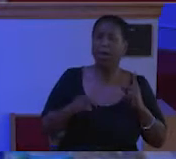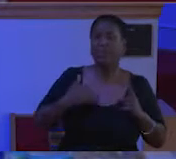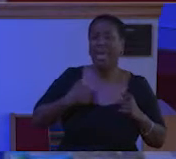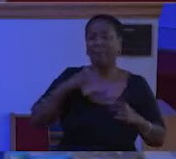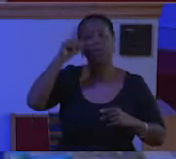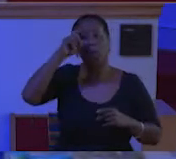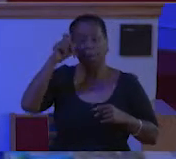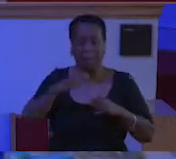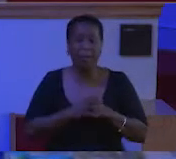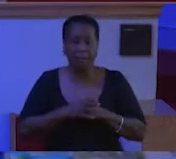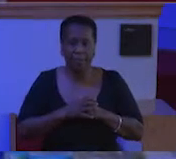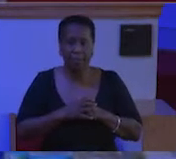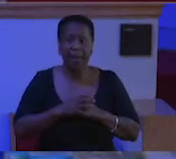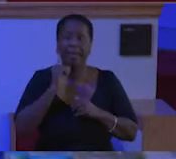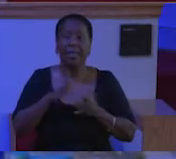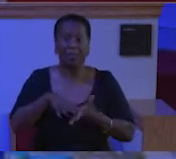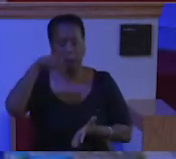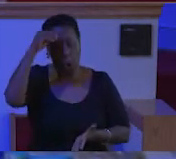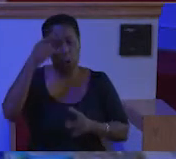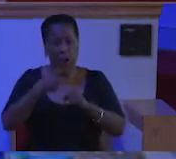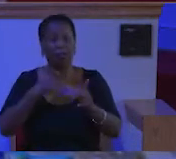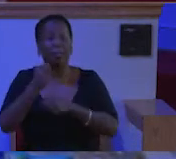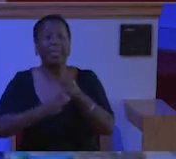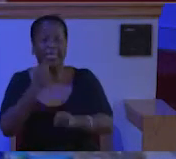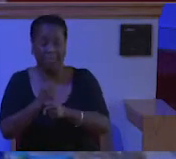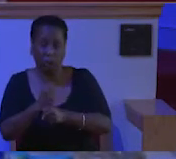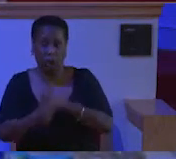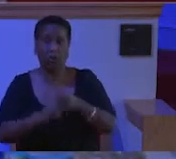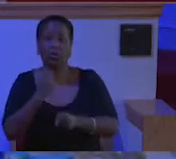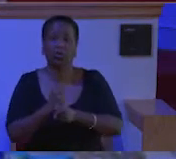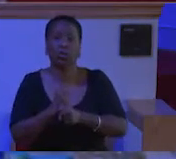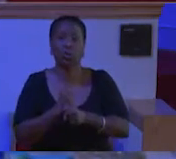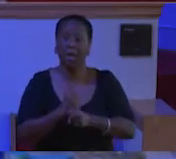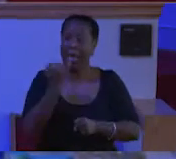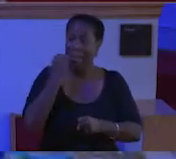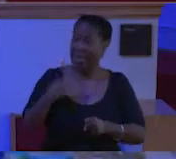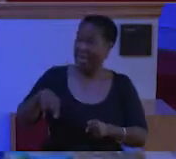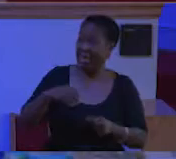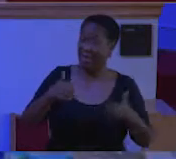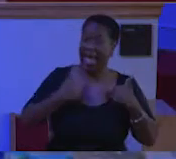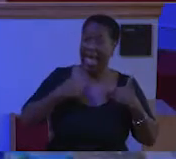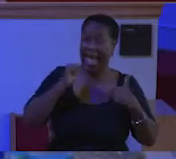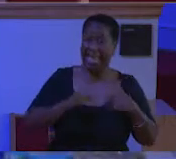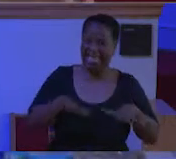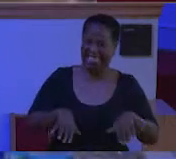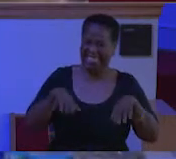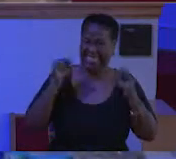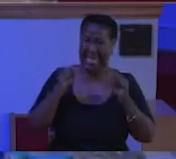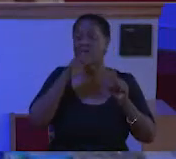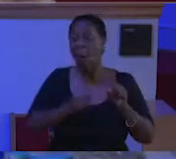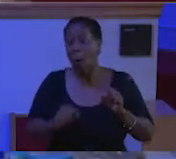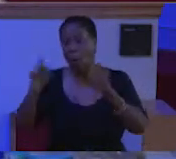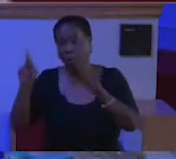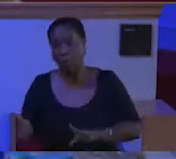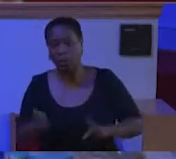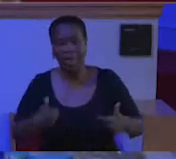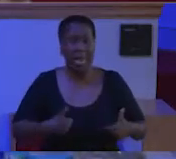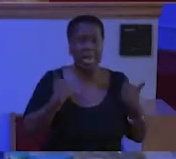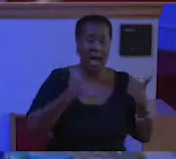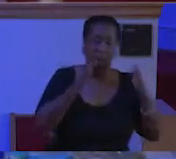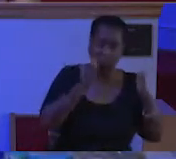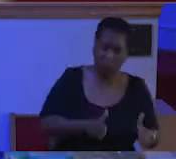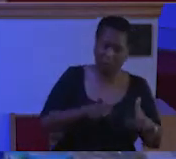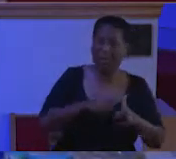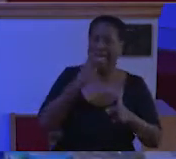wisdom that has been learned through the years. But if I can take an old person and a young person